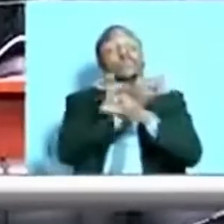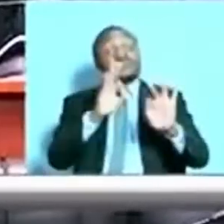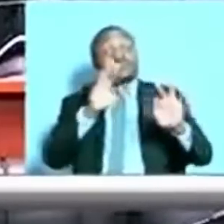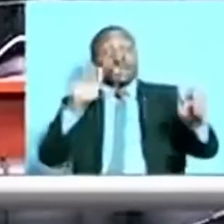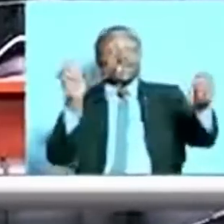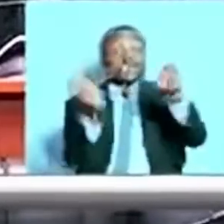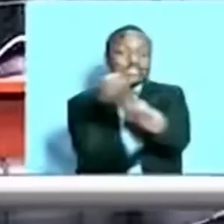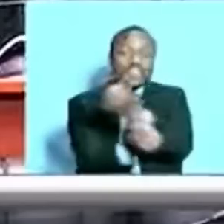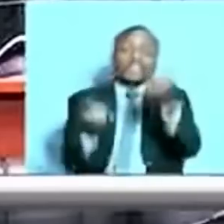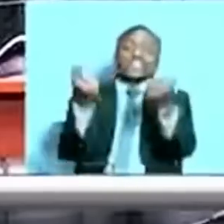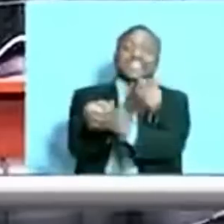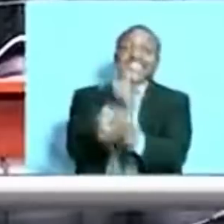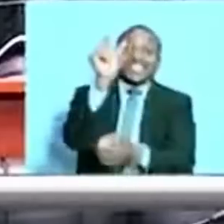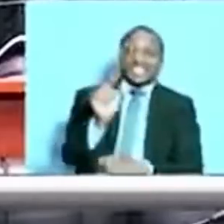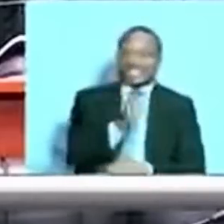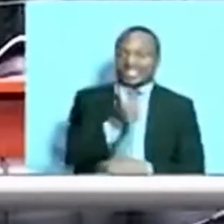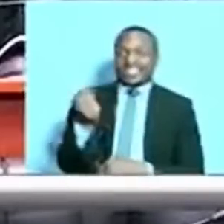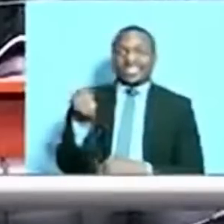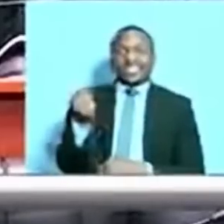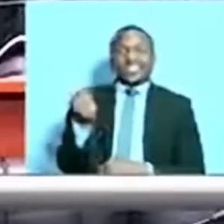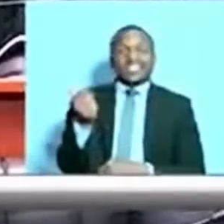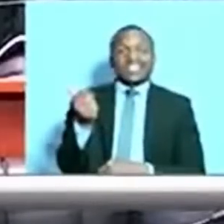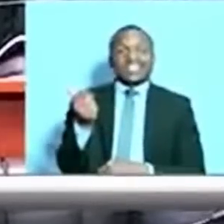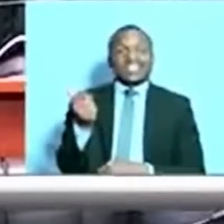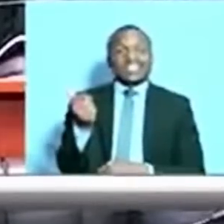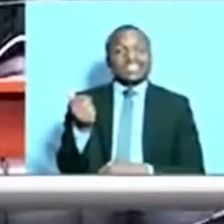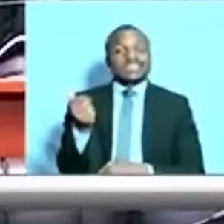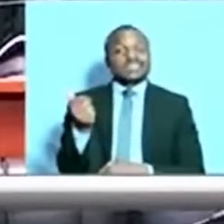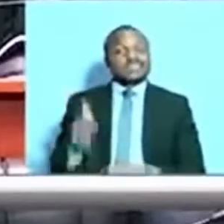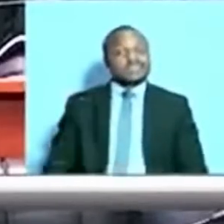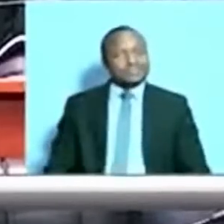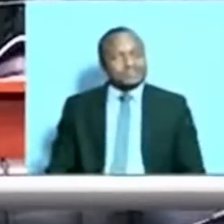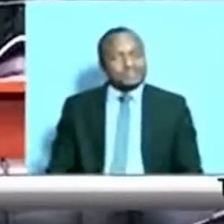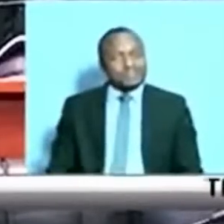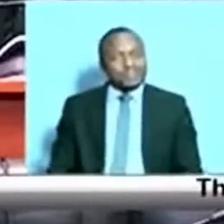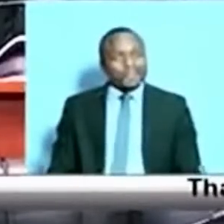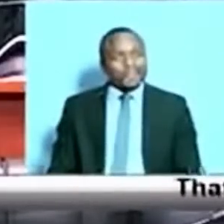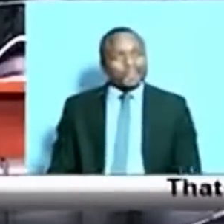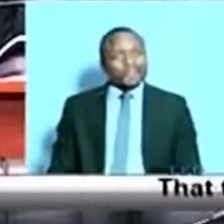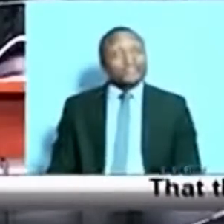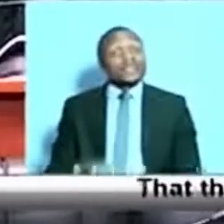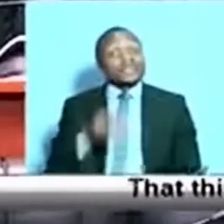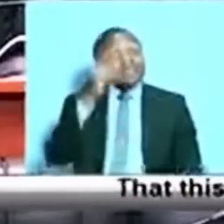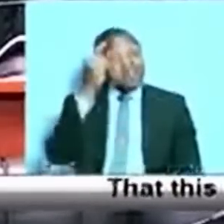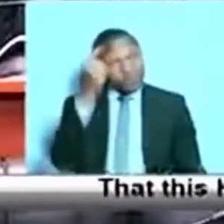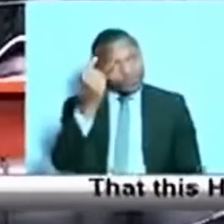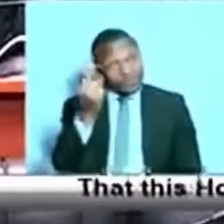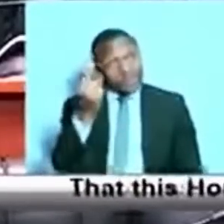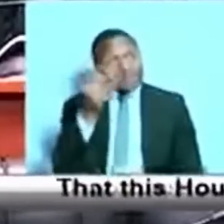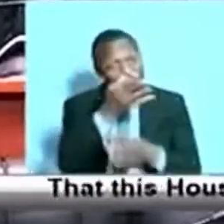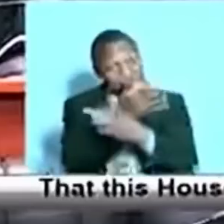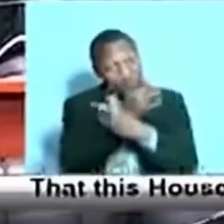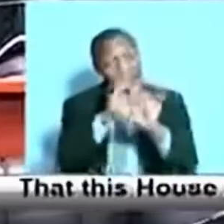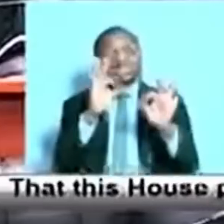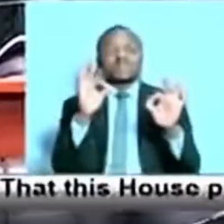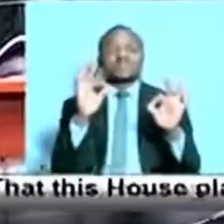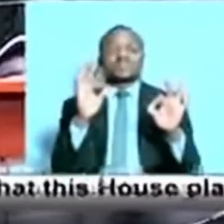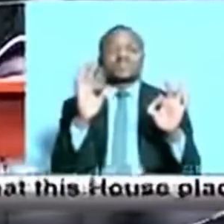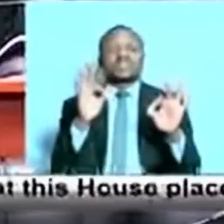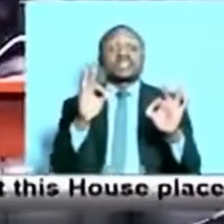each other and hurting each other, that is one of the freedoms which